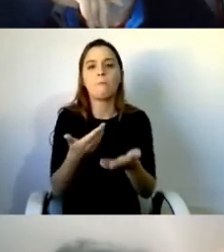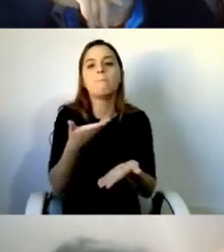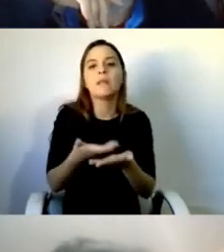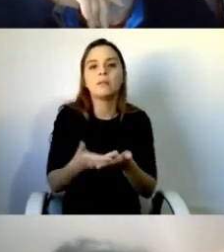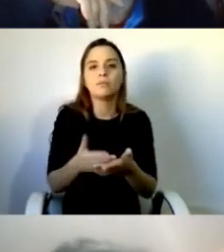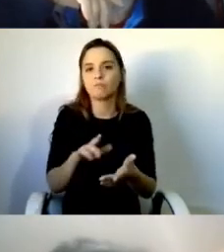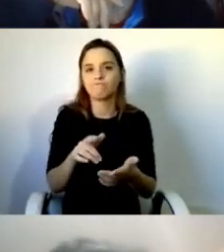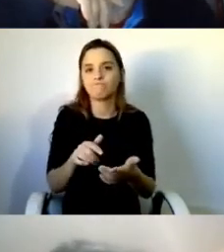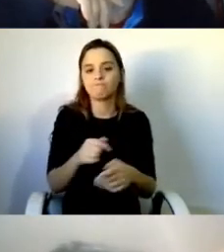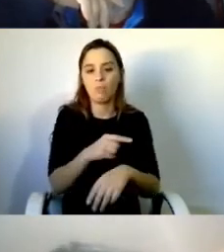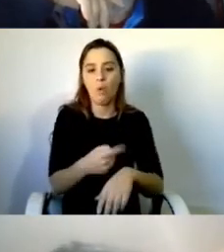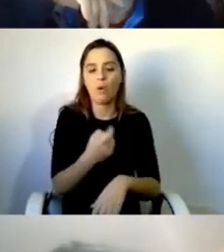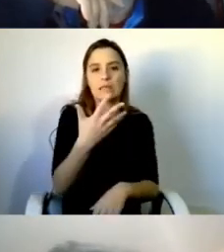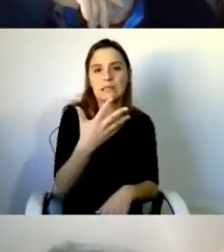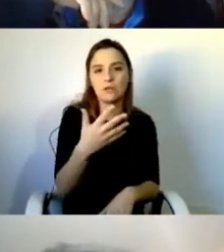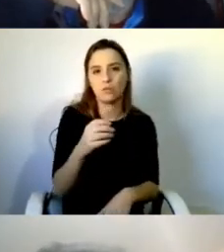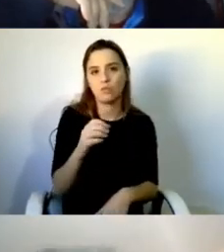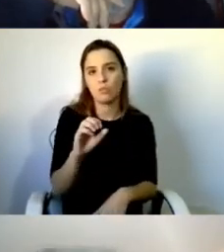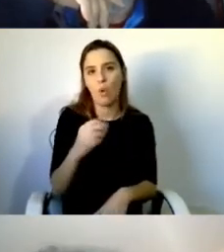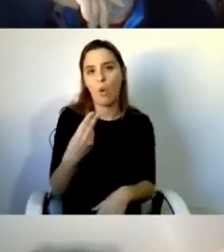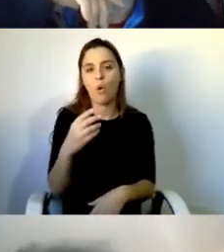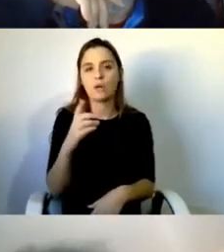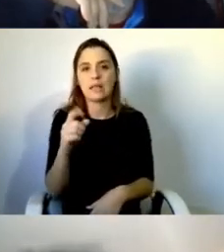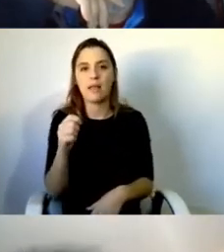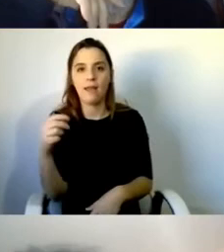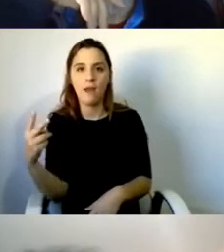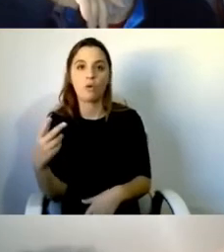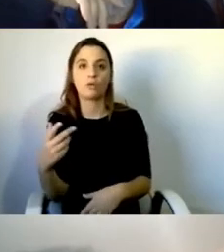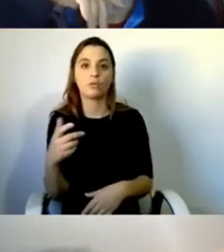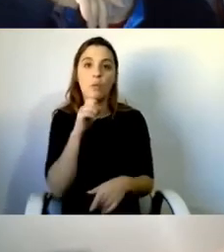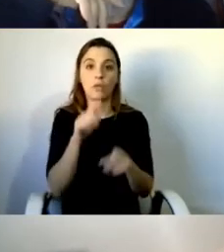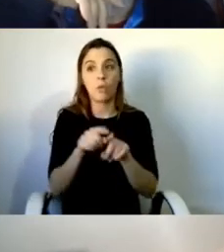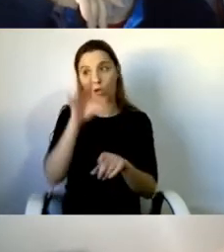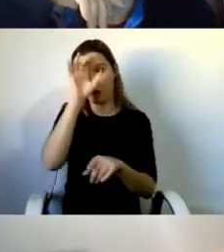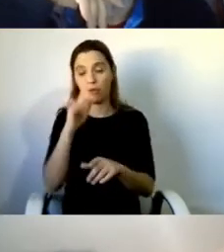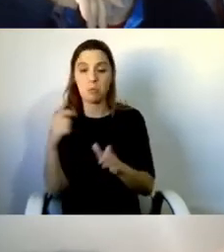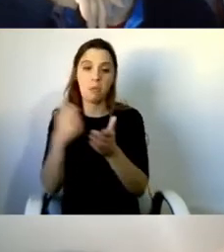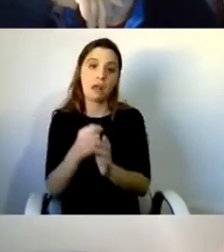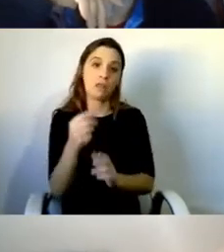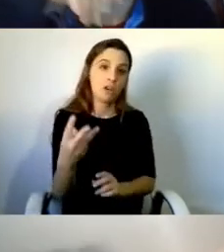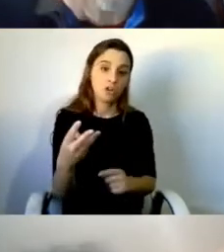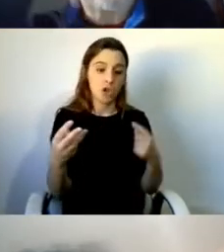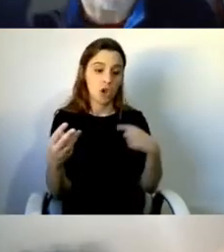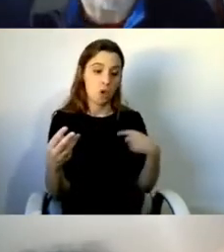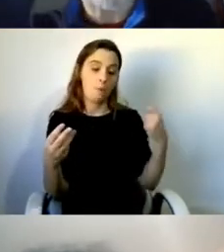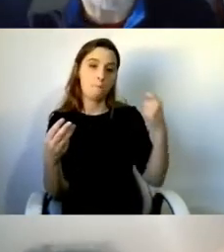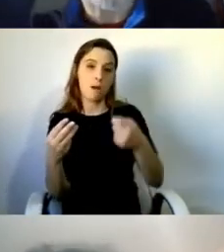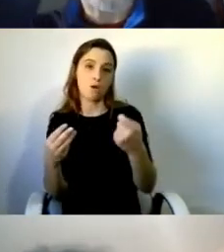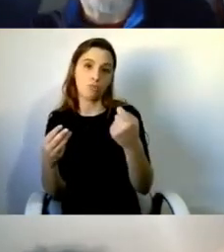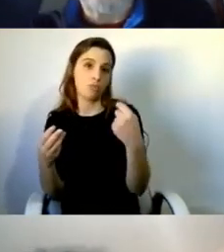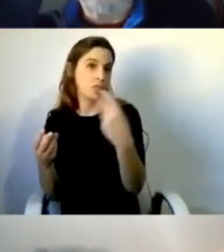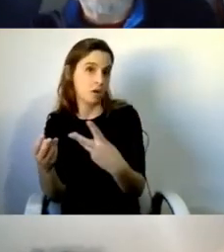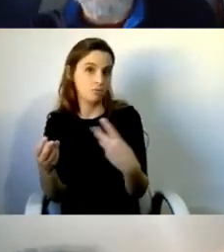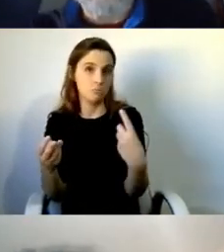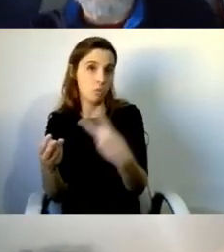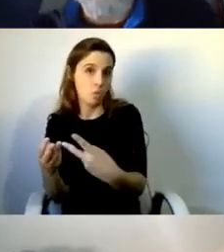add out of their pockets, those who can afford it. But most of the disabled